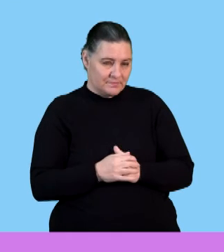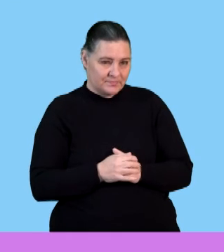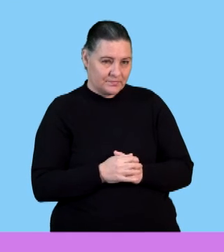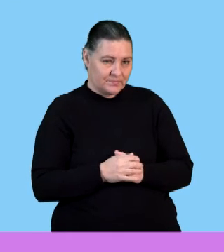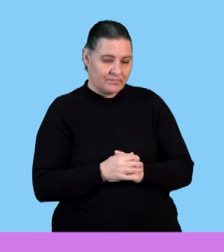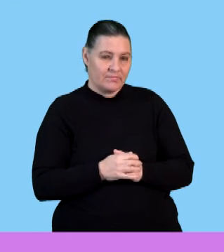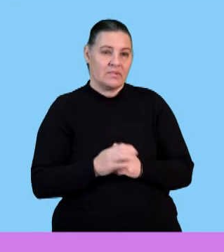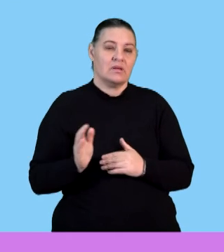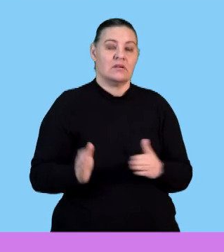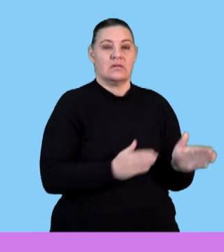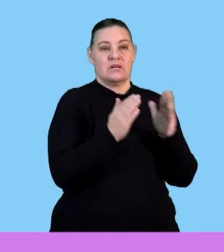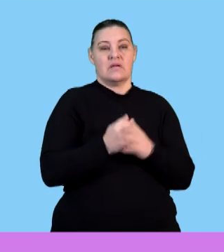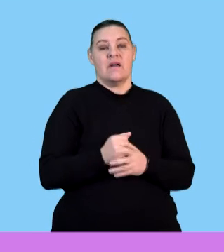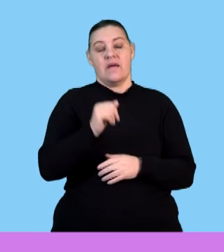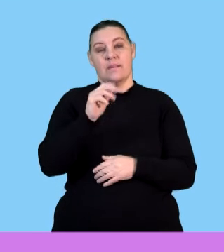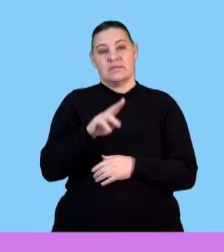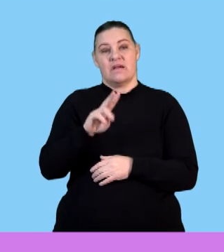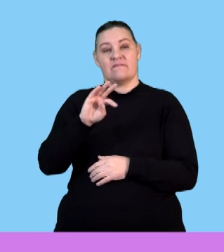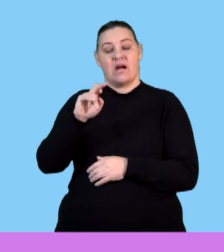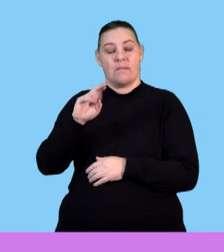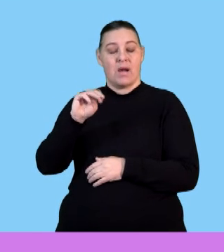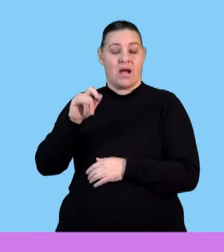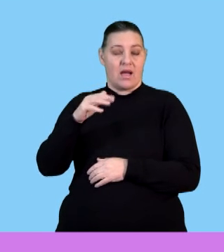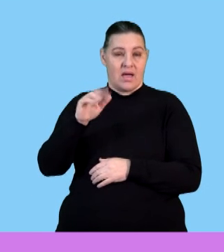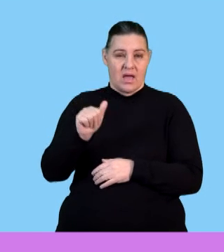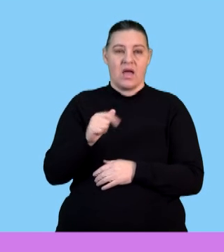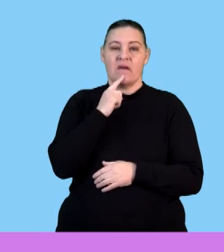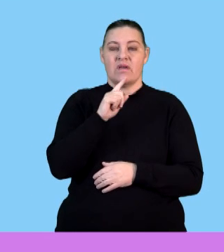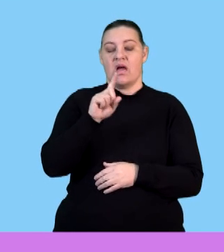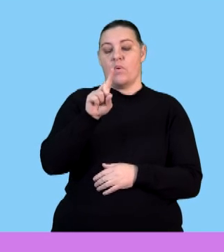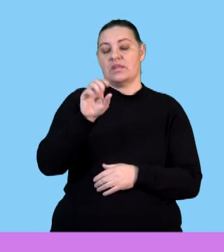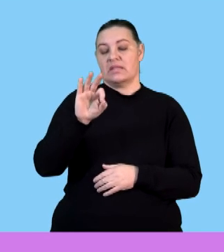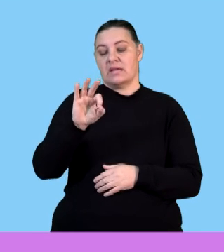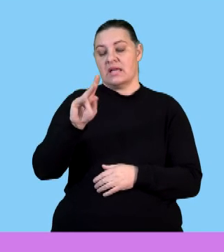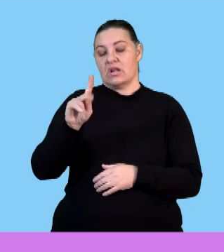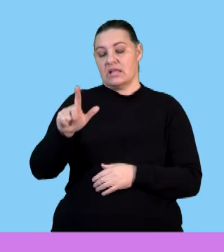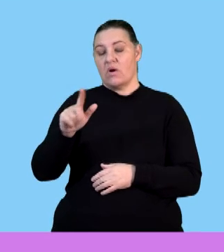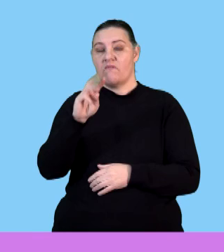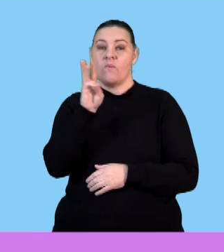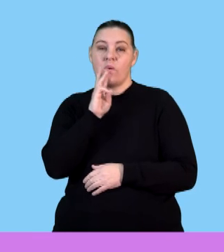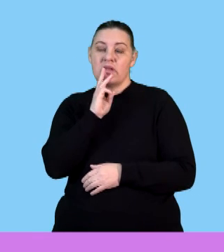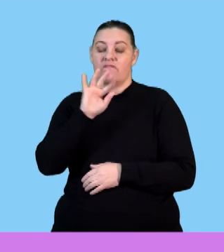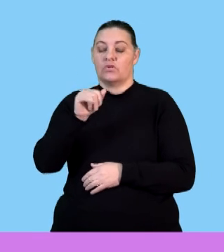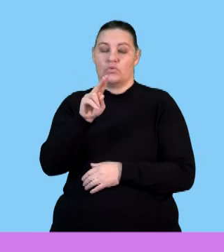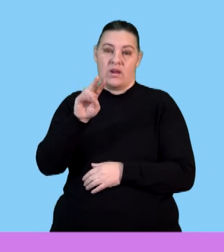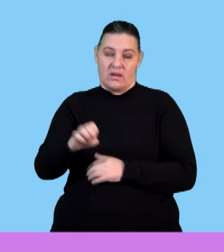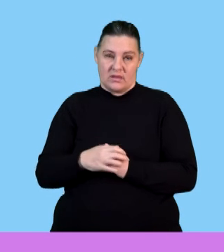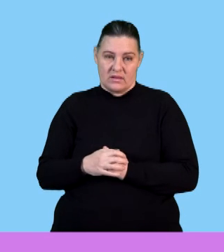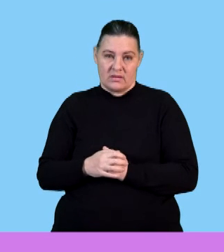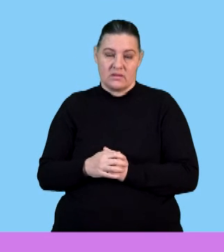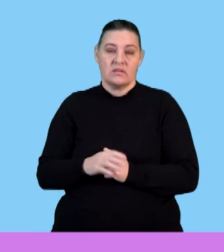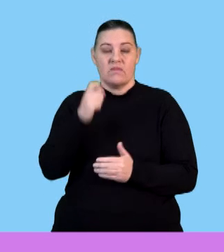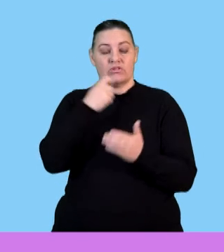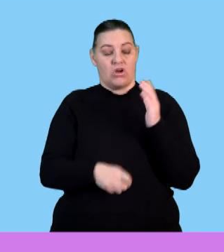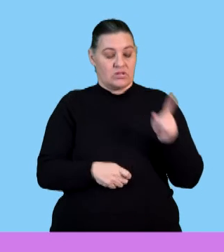we go. Mr. V. Manga used an average of 13 kiloliters of water for the month of June. Use